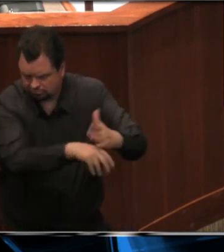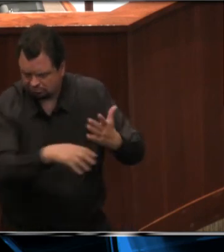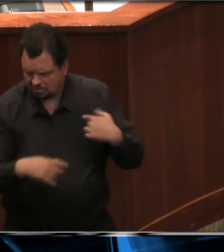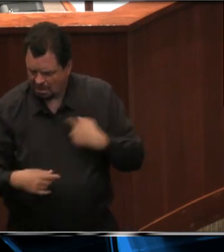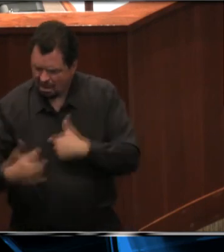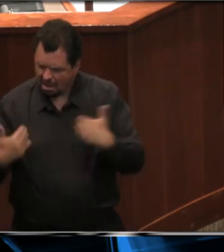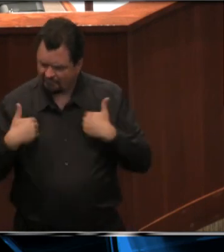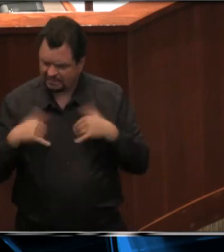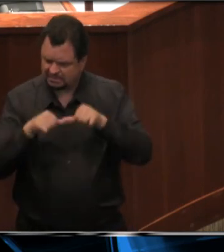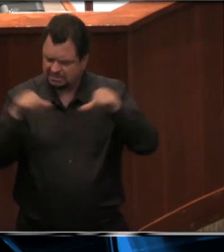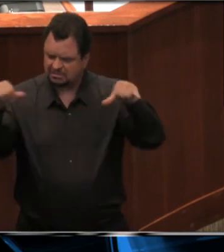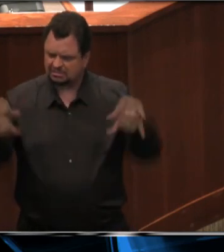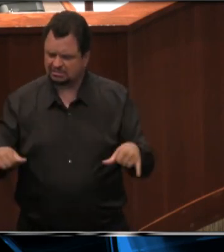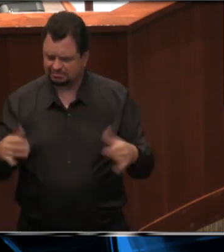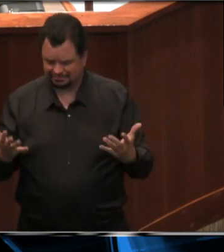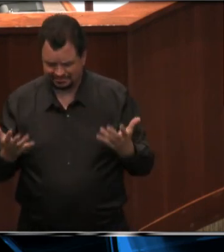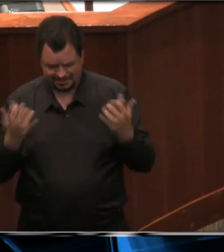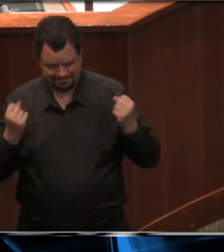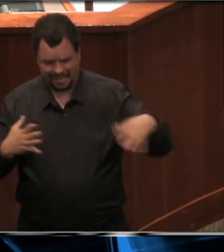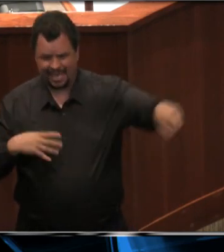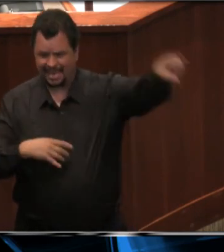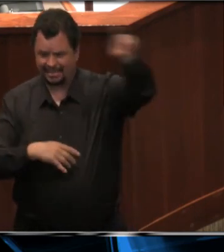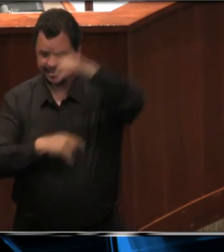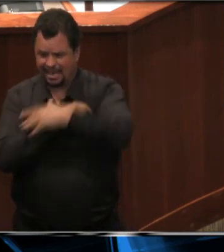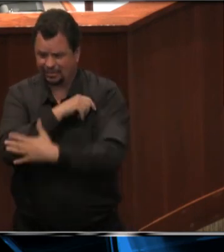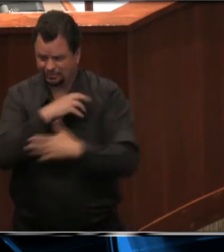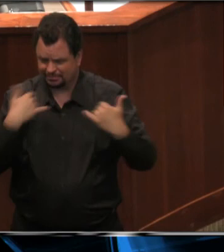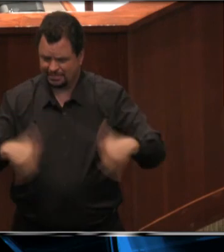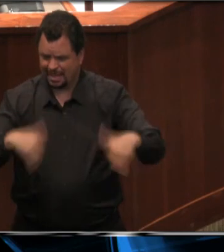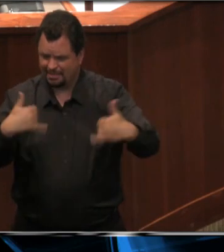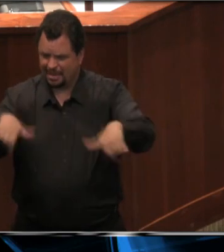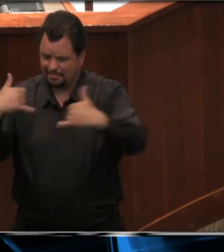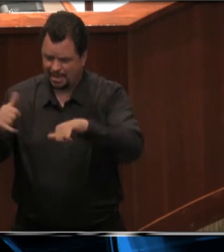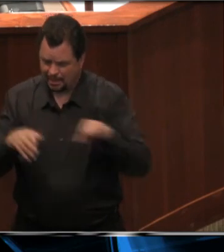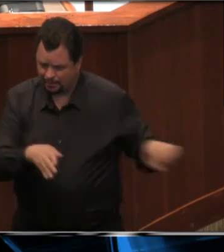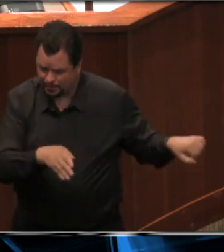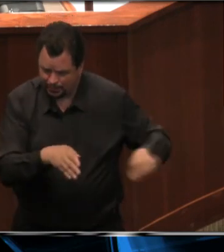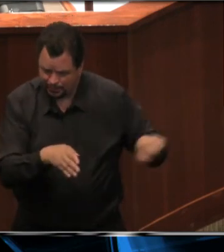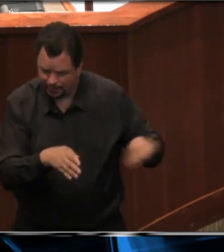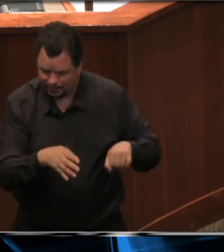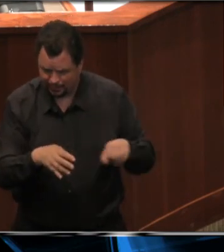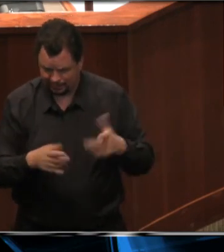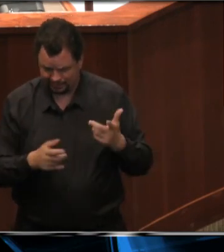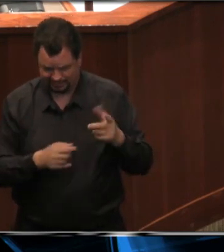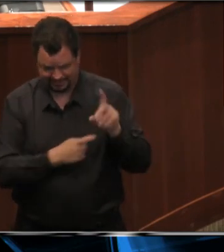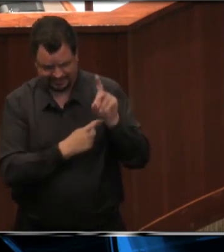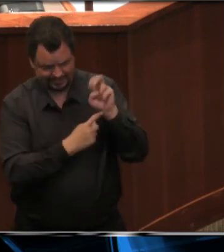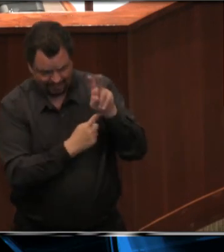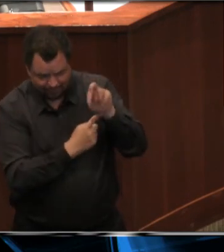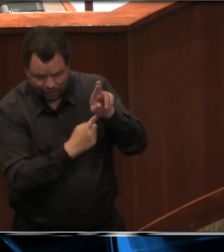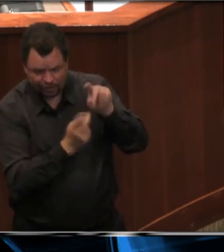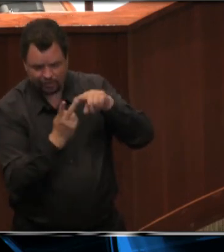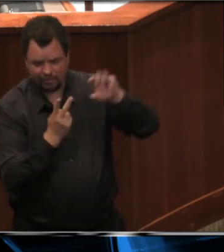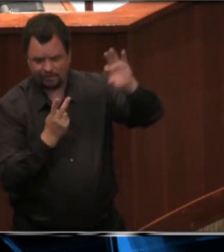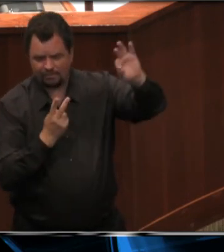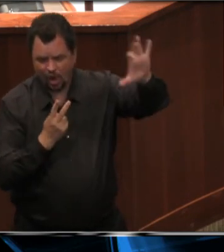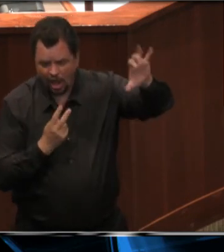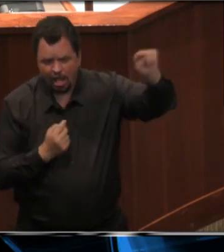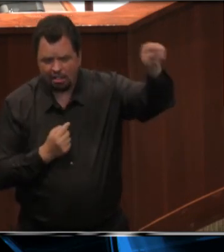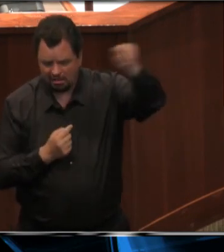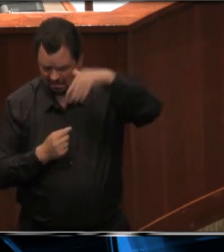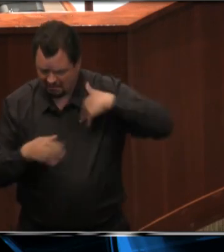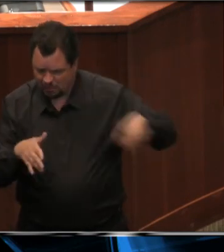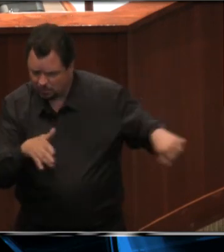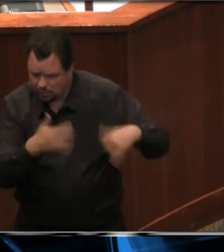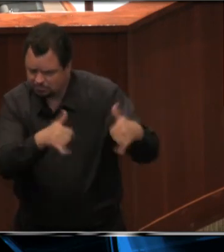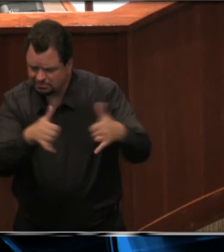counties in Colorado, and definitely in the Denver area and the Fort Collins area, and I believe